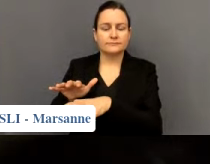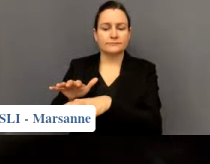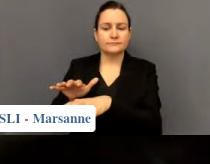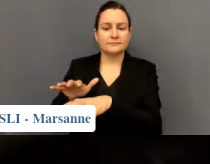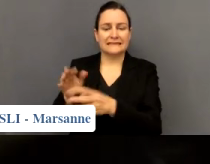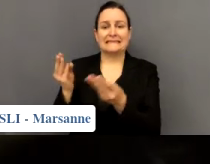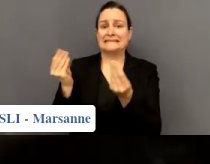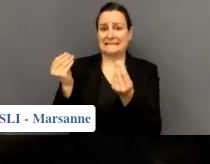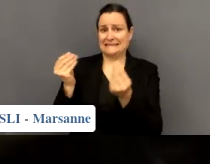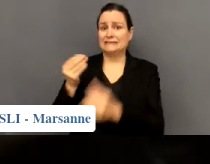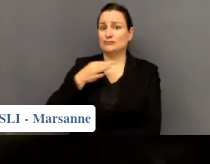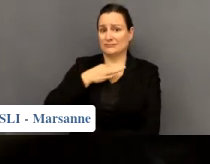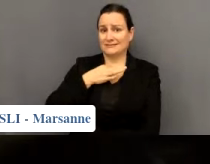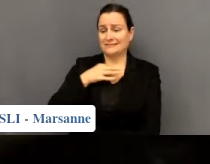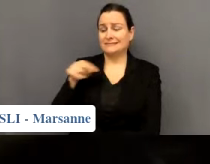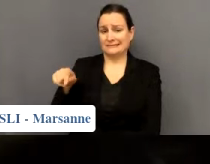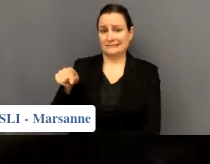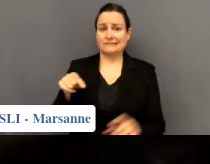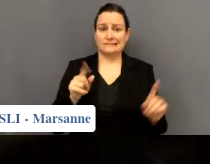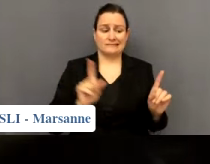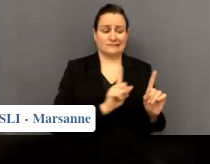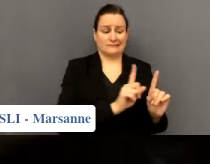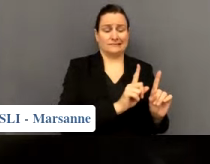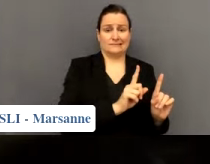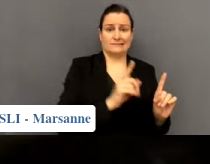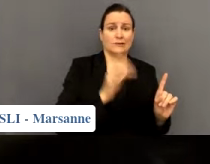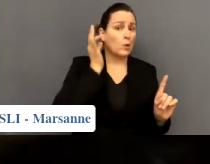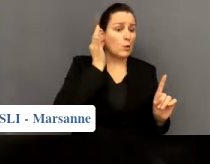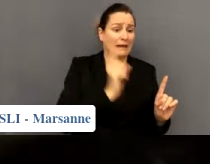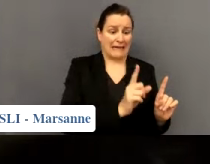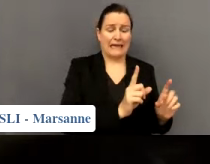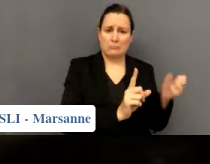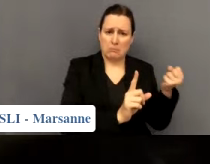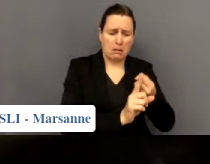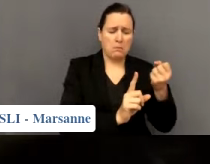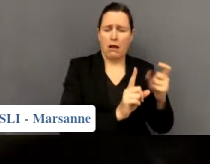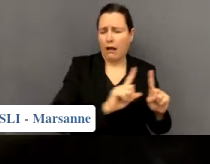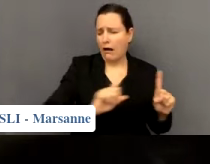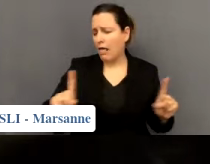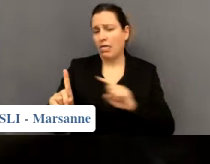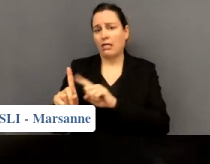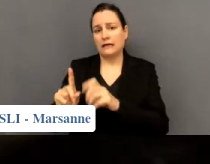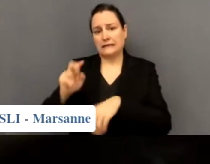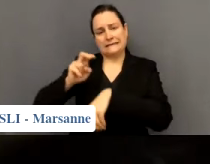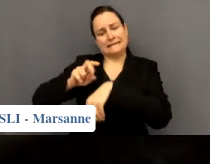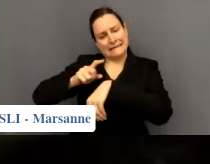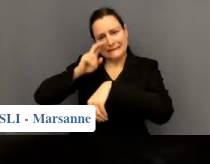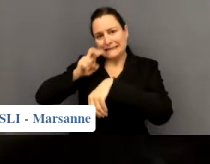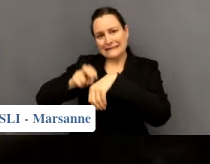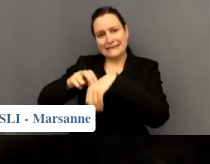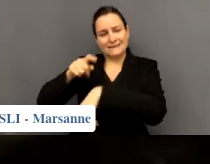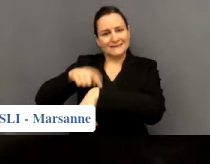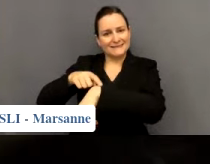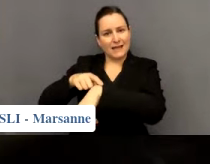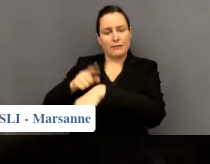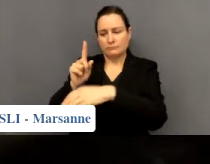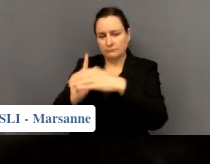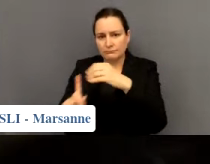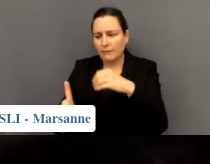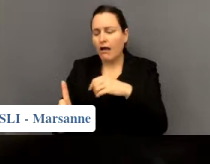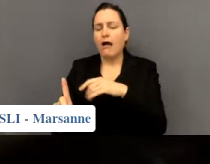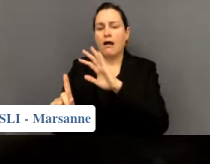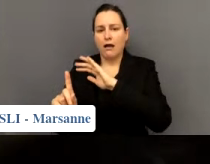and the impacts of violence in giving women the space to recover and heal. The study found women who were connected to accessible healthcare services